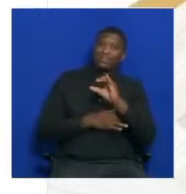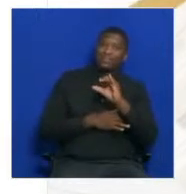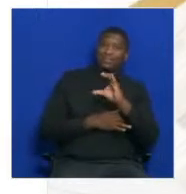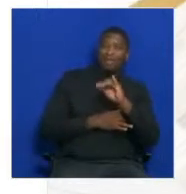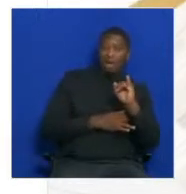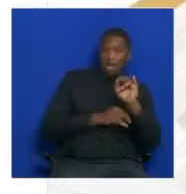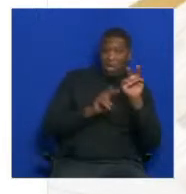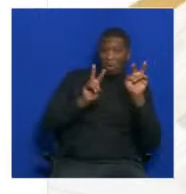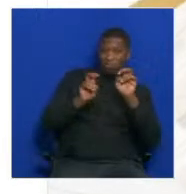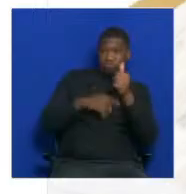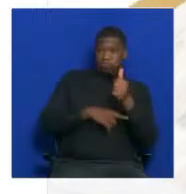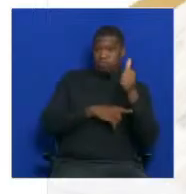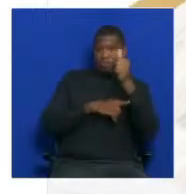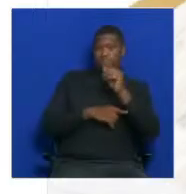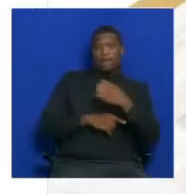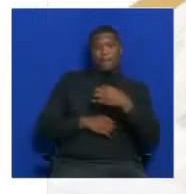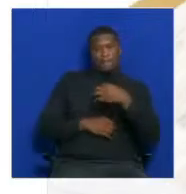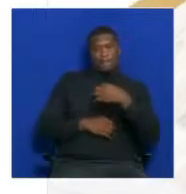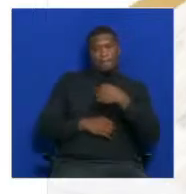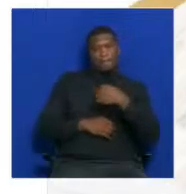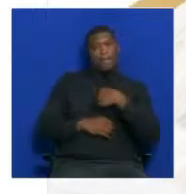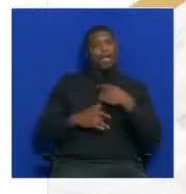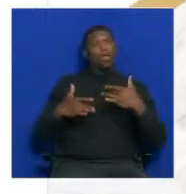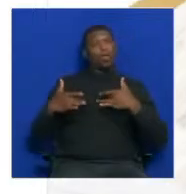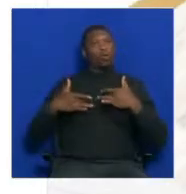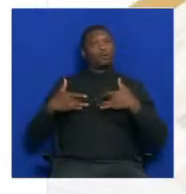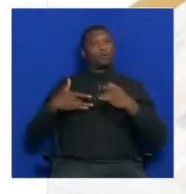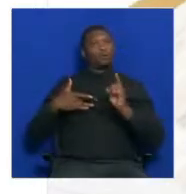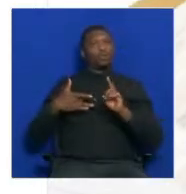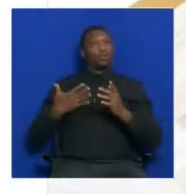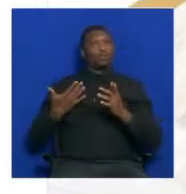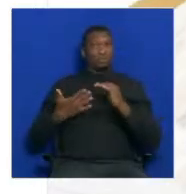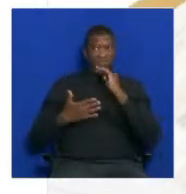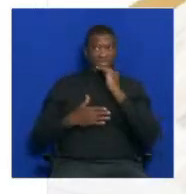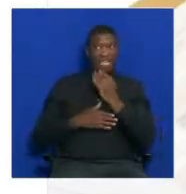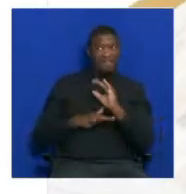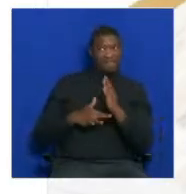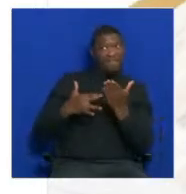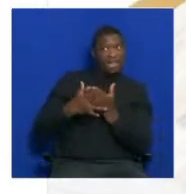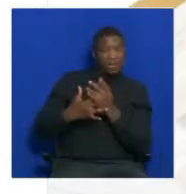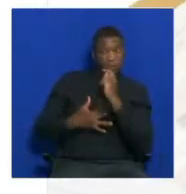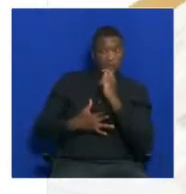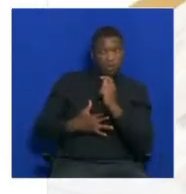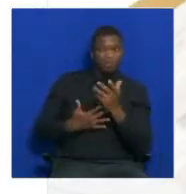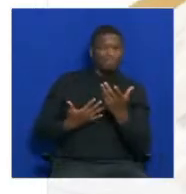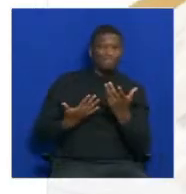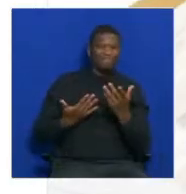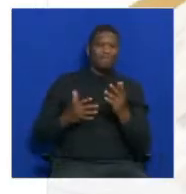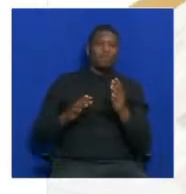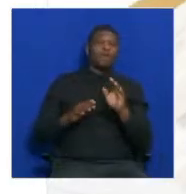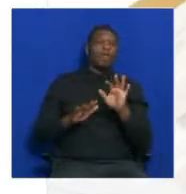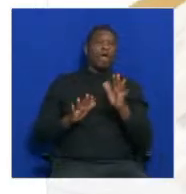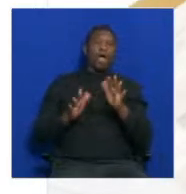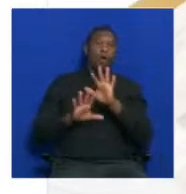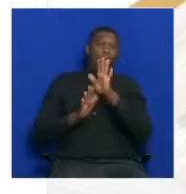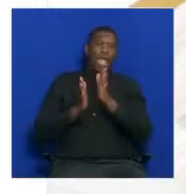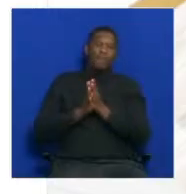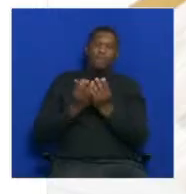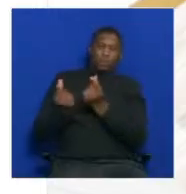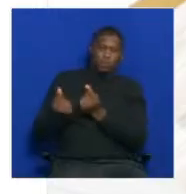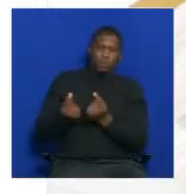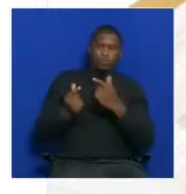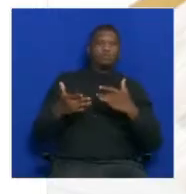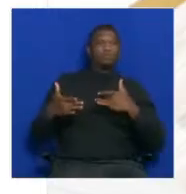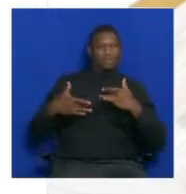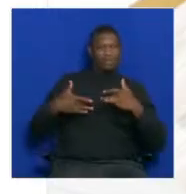officials. My concern is not with whether there was a case, but with the manner in which these matters were handled, and